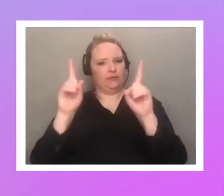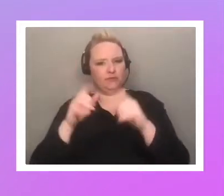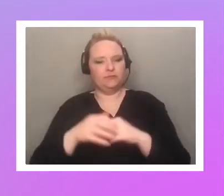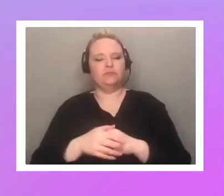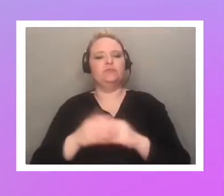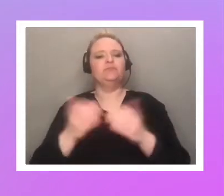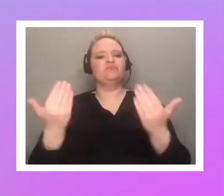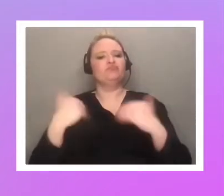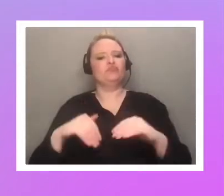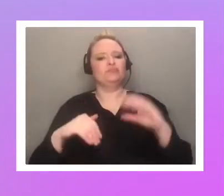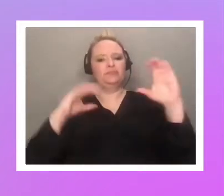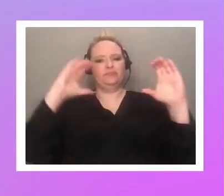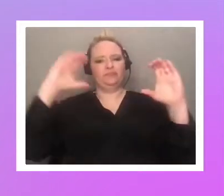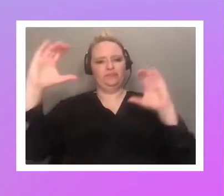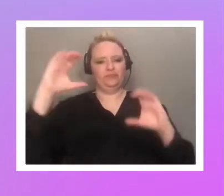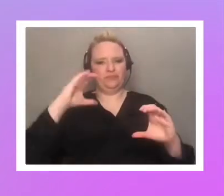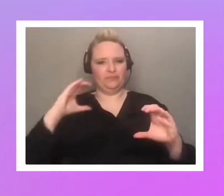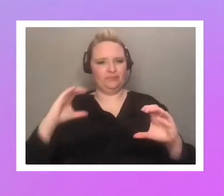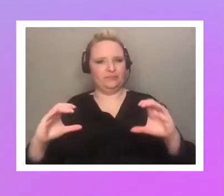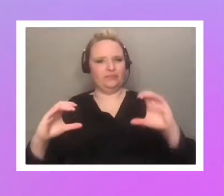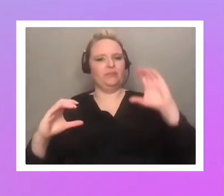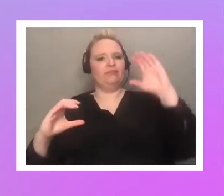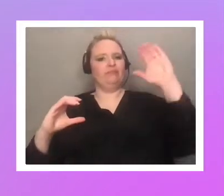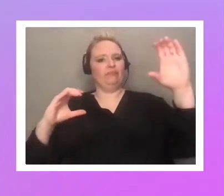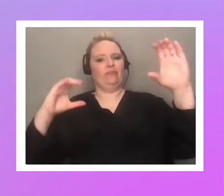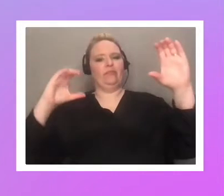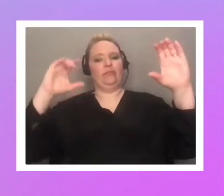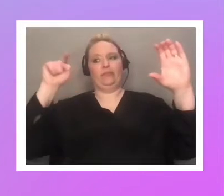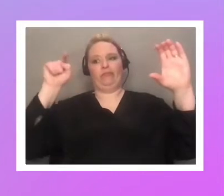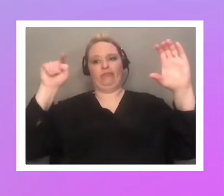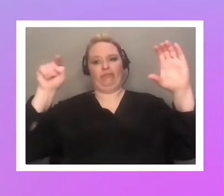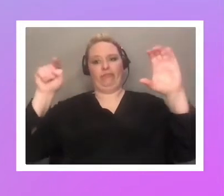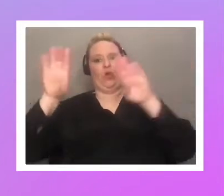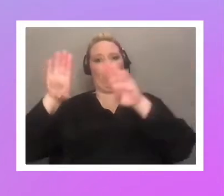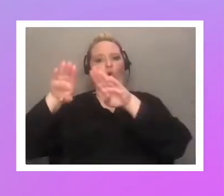on, open and positive environment. And